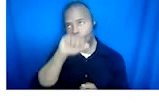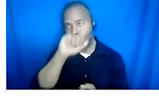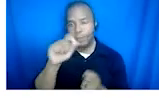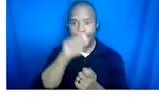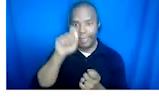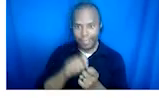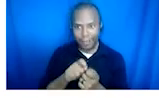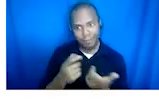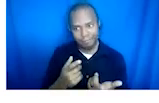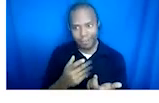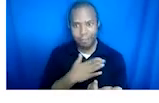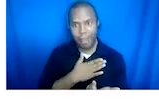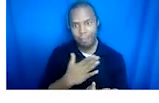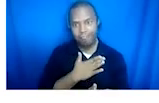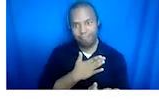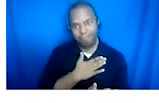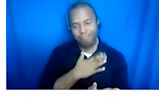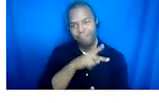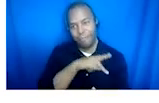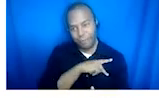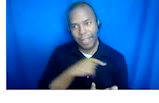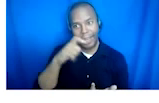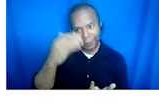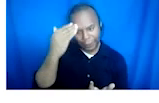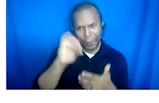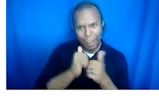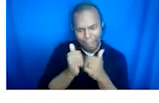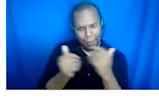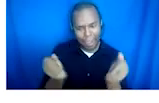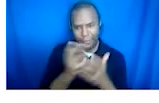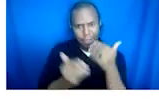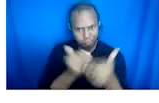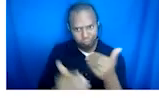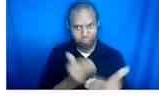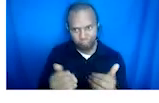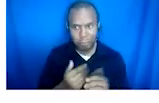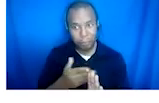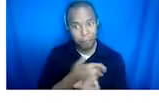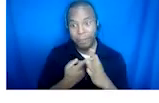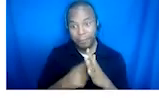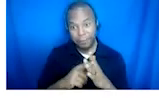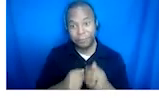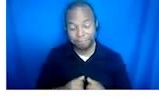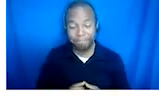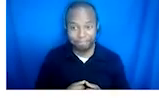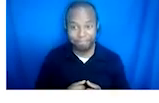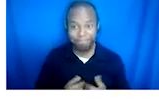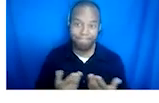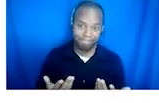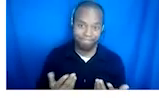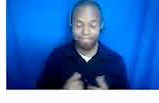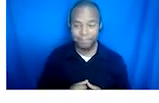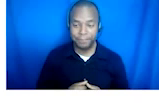I'm just that kind of personality too. I need to know how it's all going to work before I get started. And so love it or not,